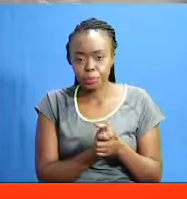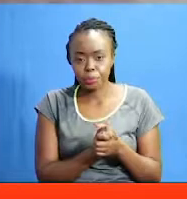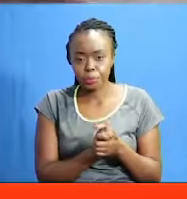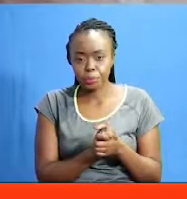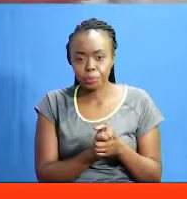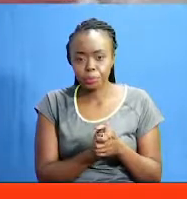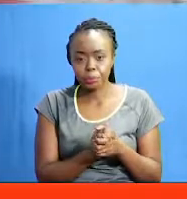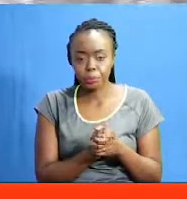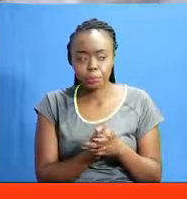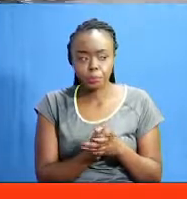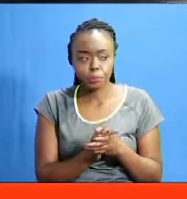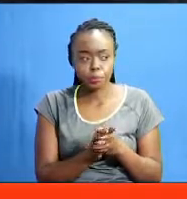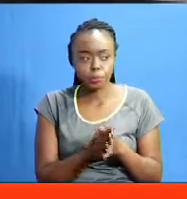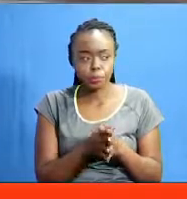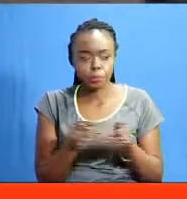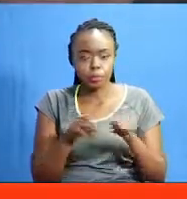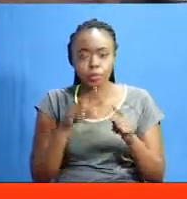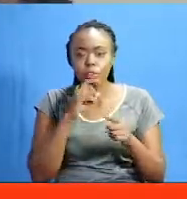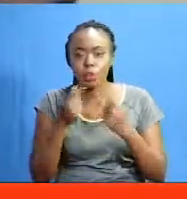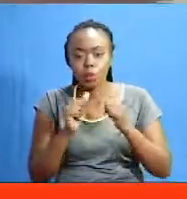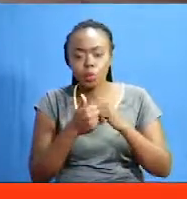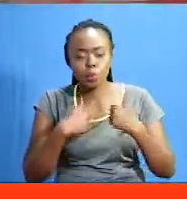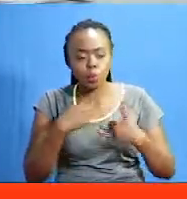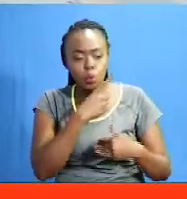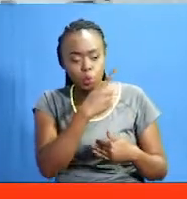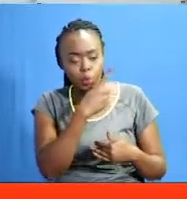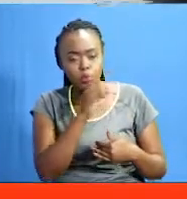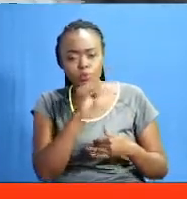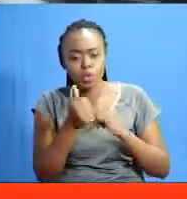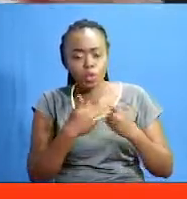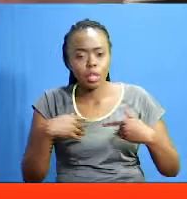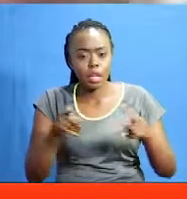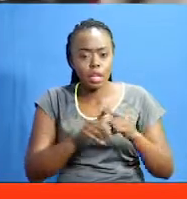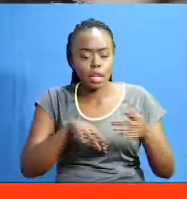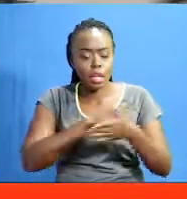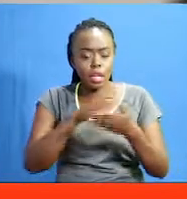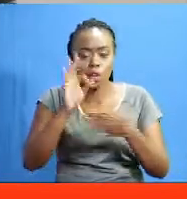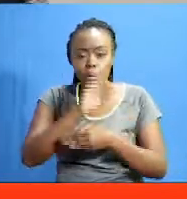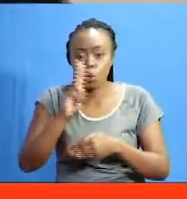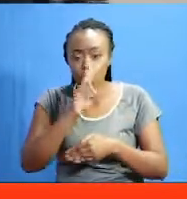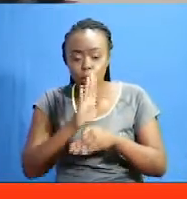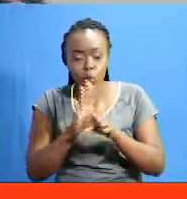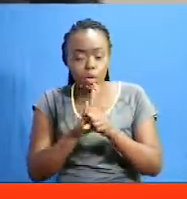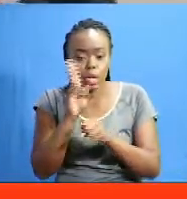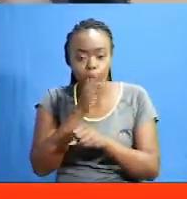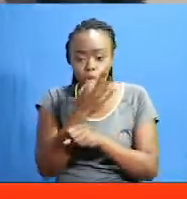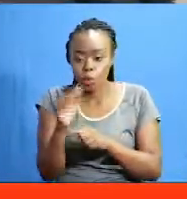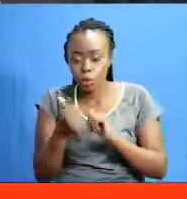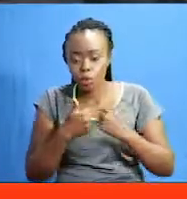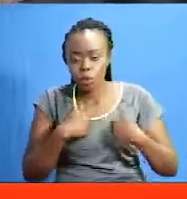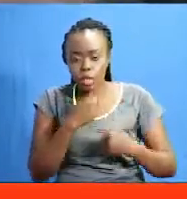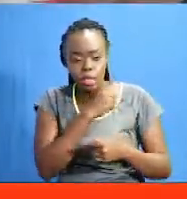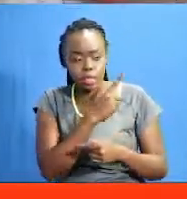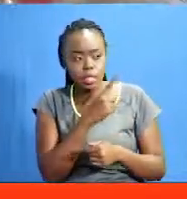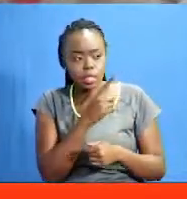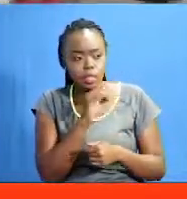Am I talking too fast? But this is something similar. This has all the functionality, a lot of the functionality